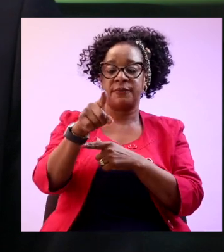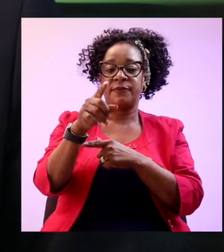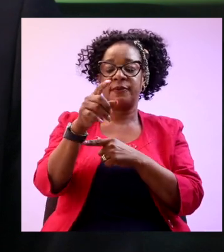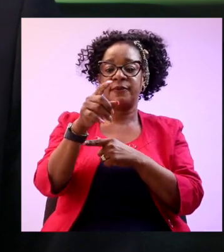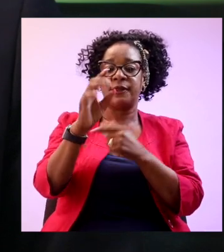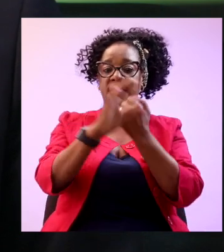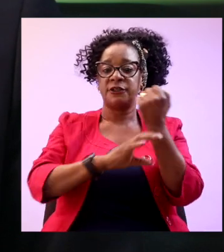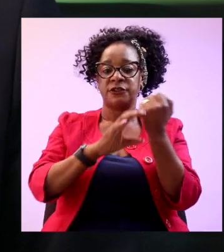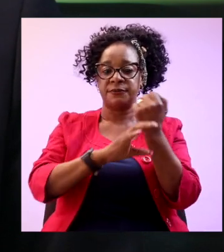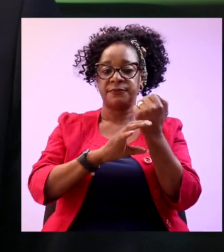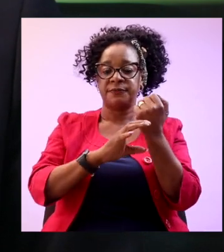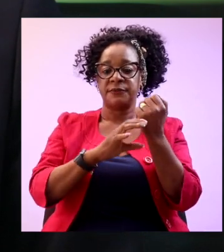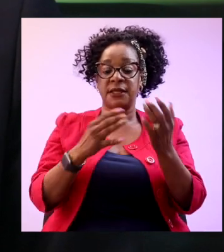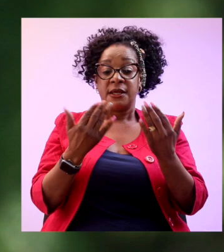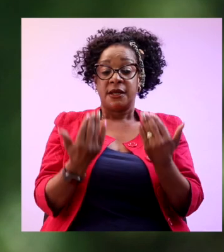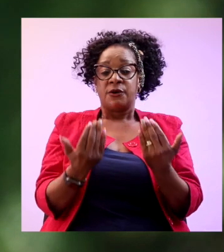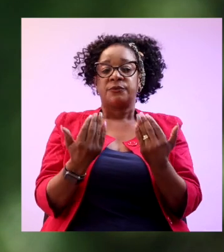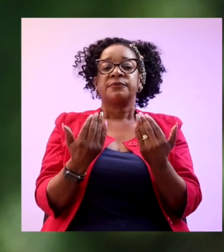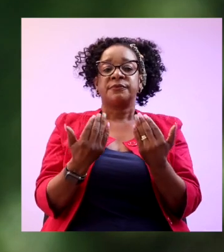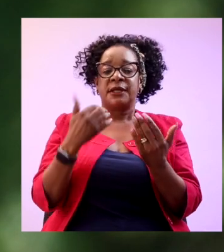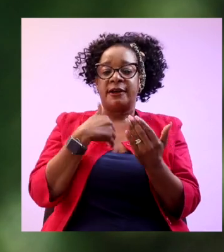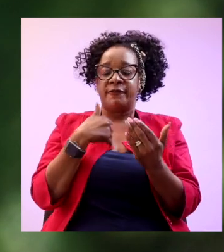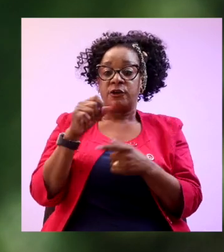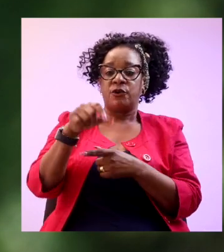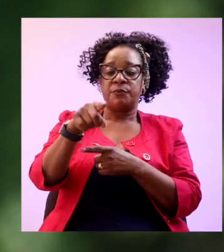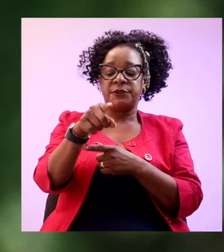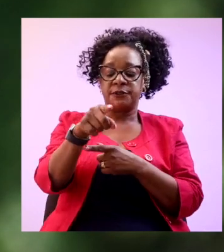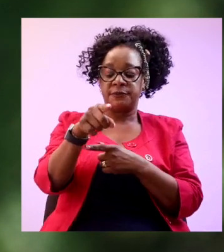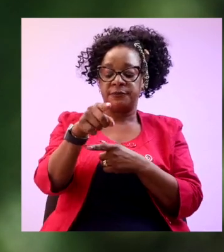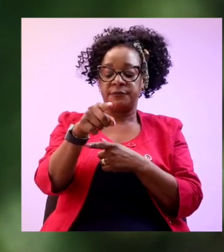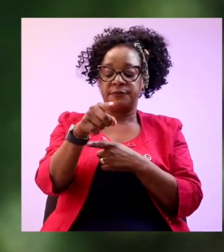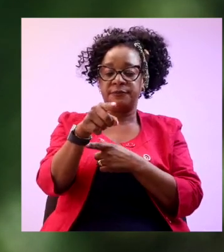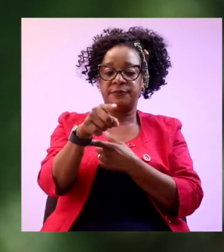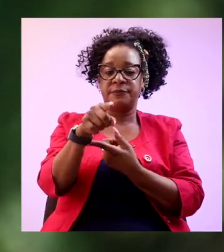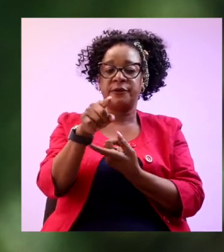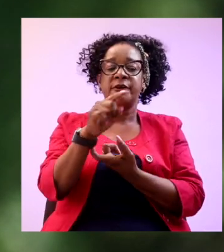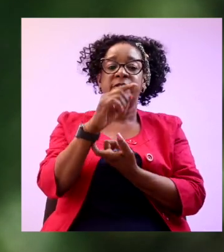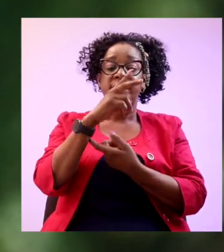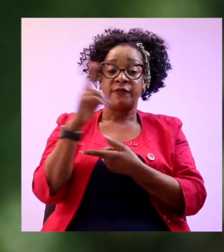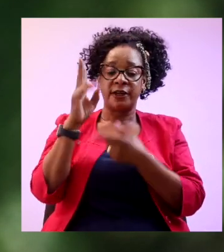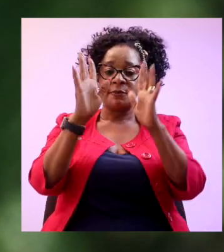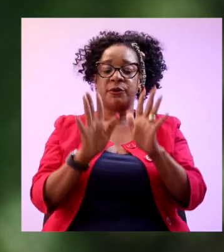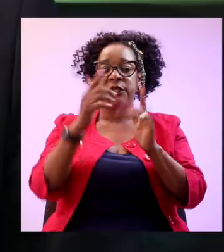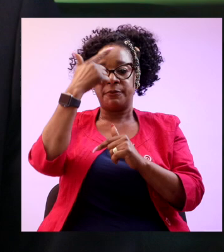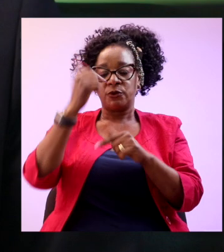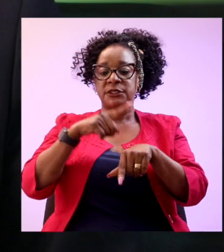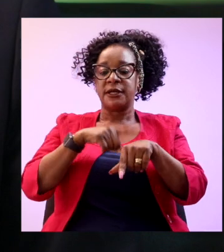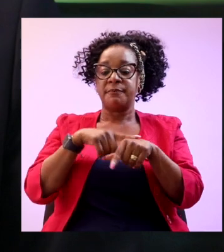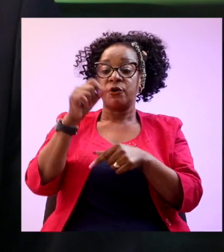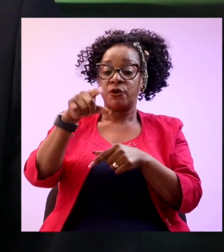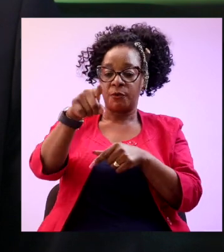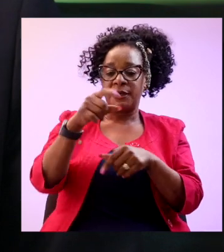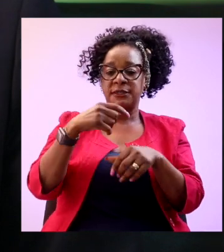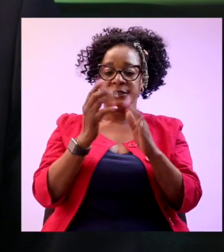crops in the country. Now, scheduling of crops is important because when a